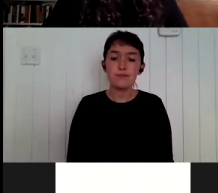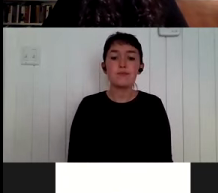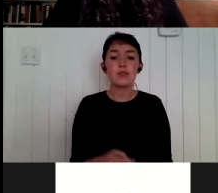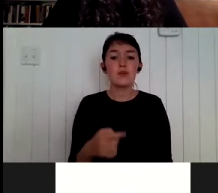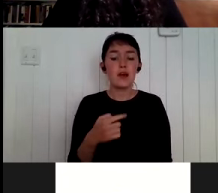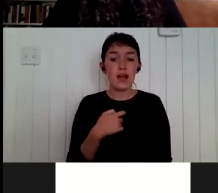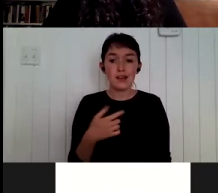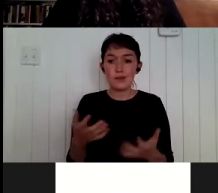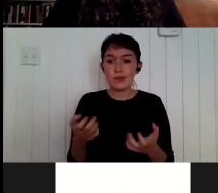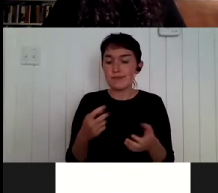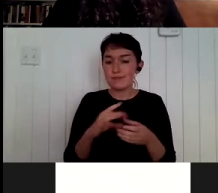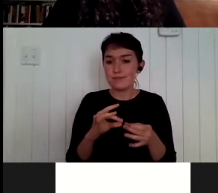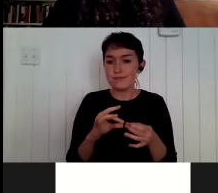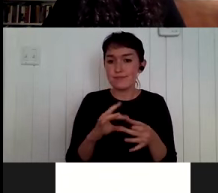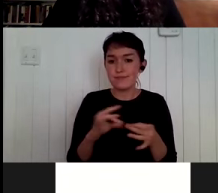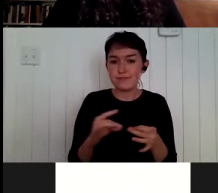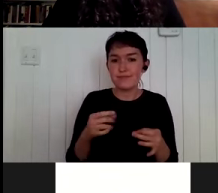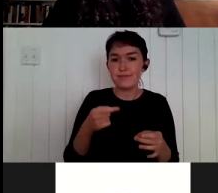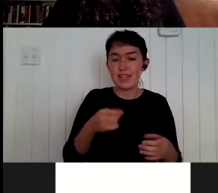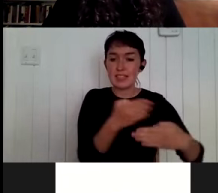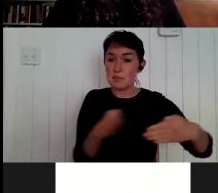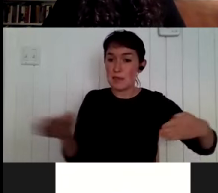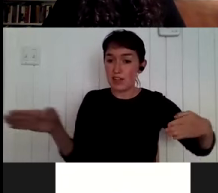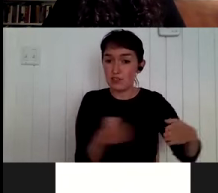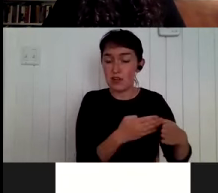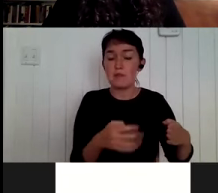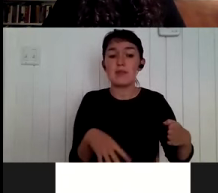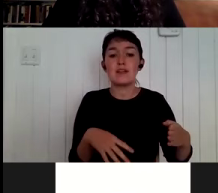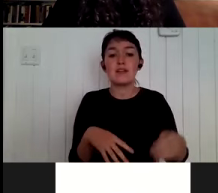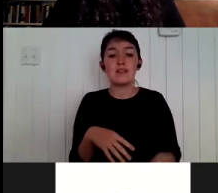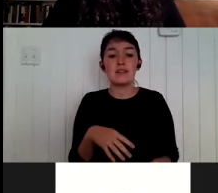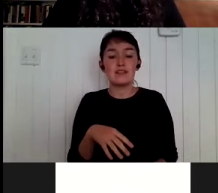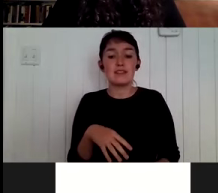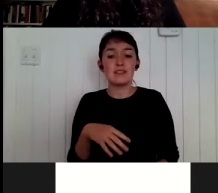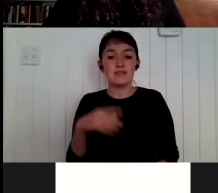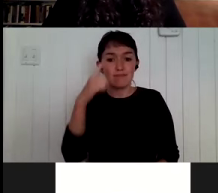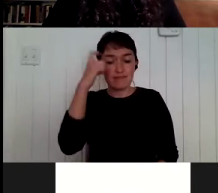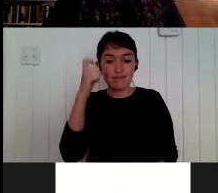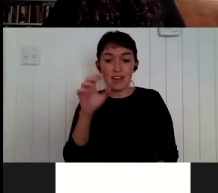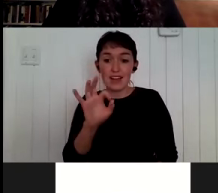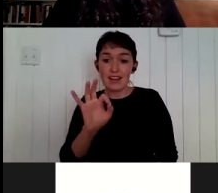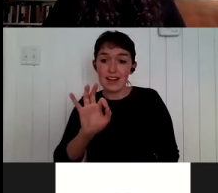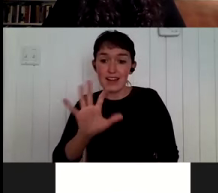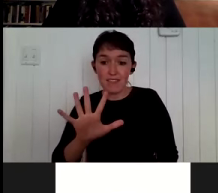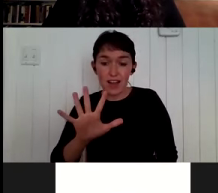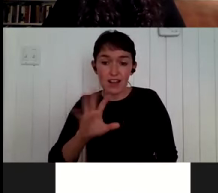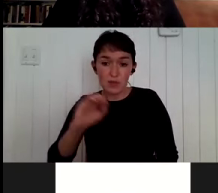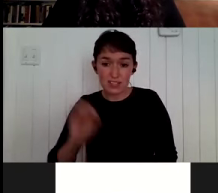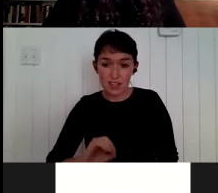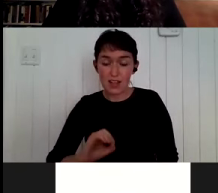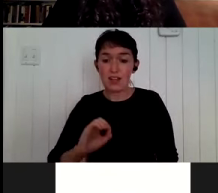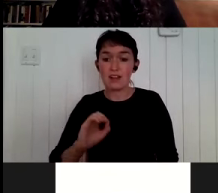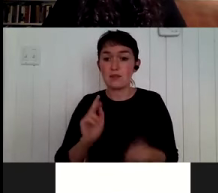it's very likely that, if not 95% of us in here, it could be all of us, have experienced something close